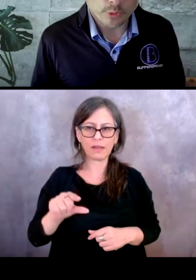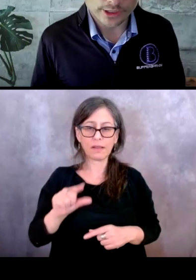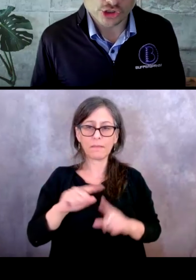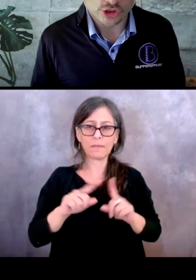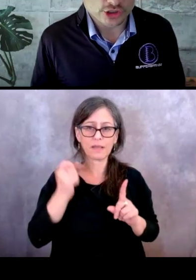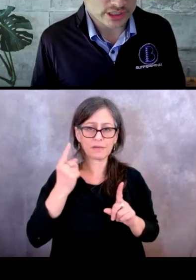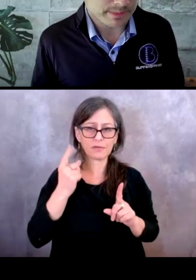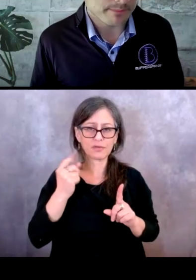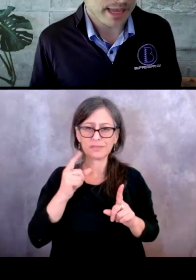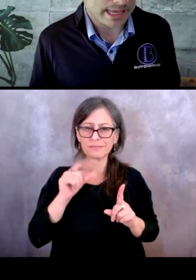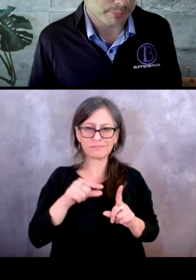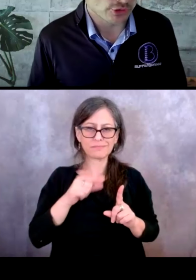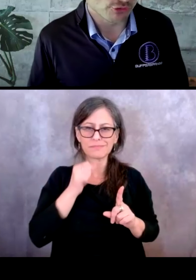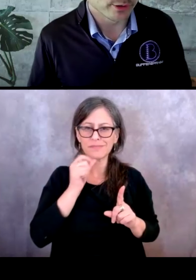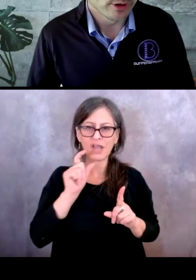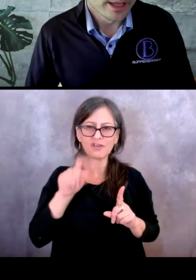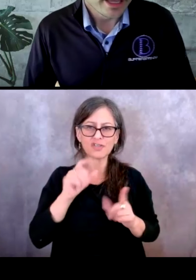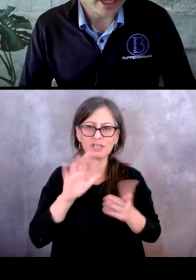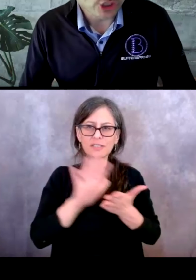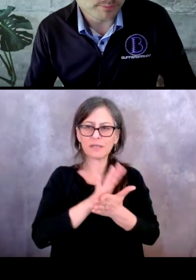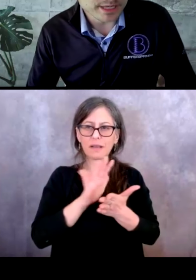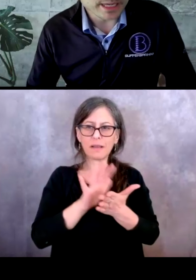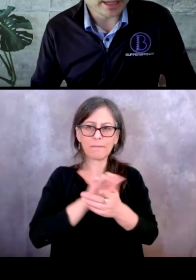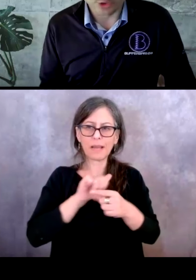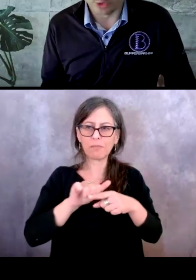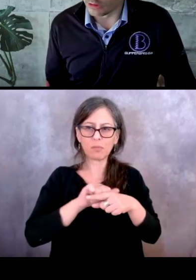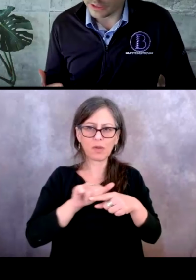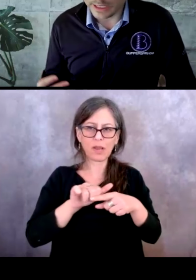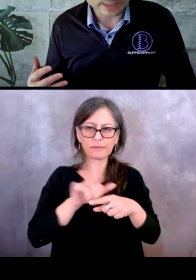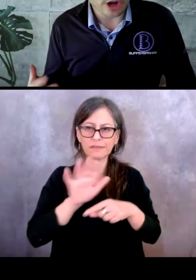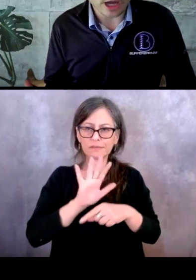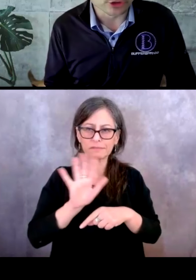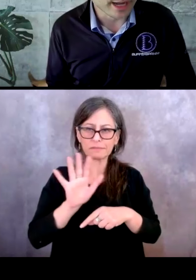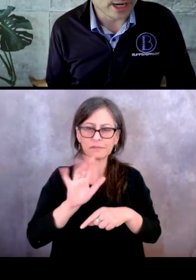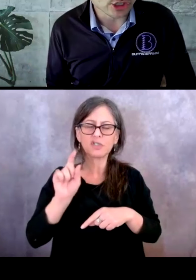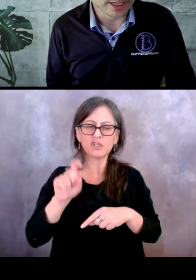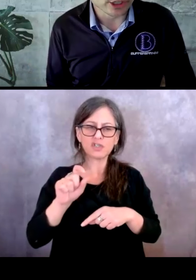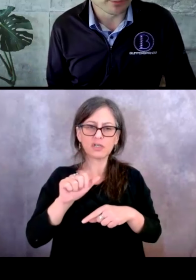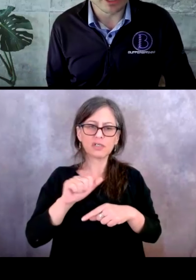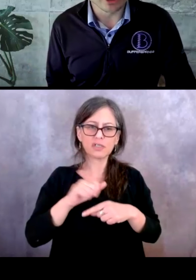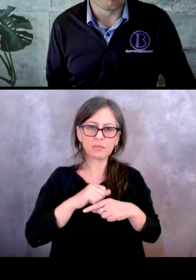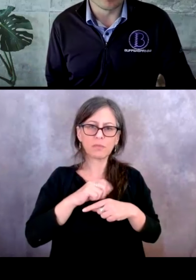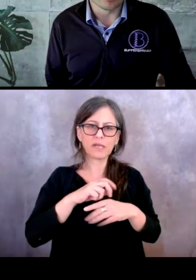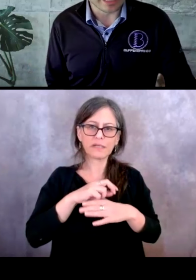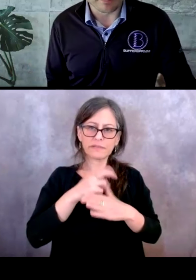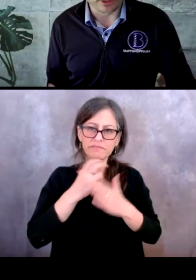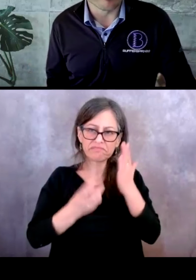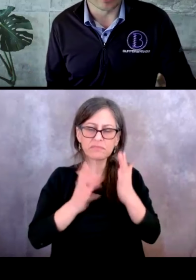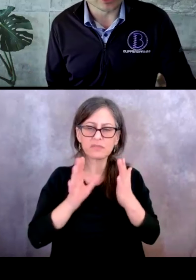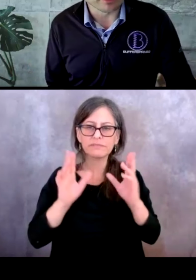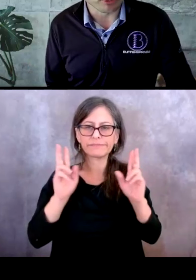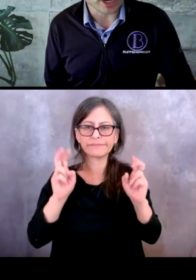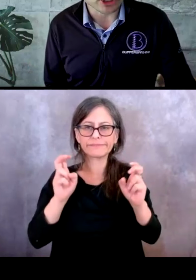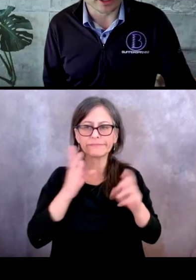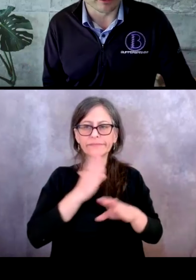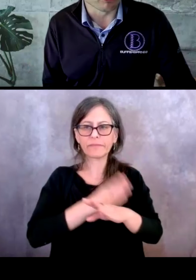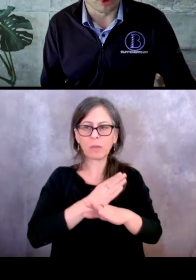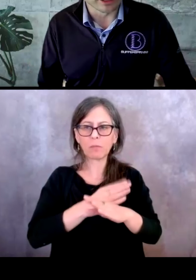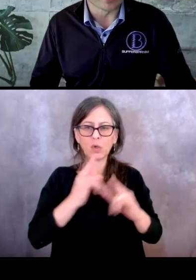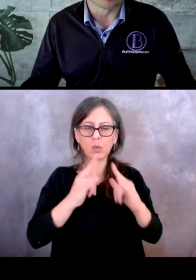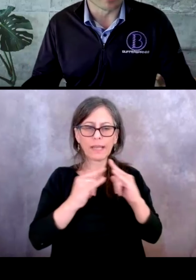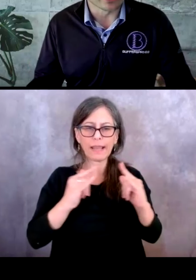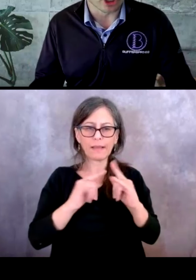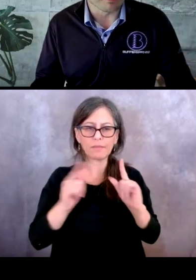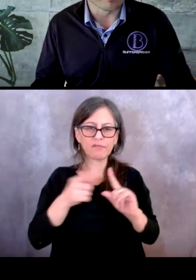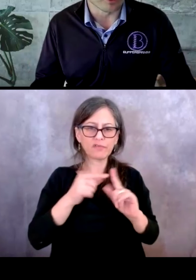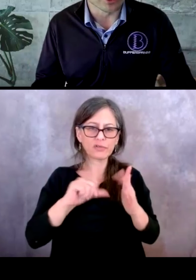where onboarding shouldn't just be a paper drill. It should be your indoctrination. It should be your boot camp, your first impression. You're